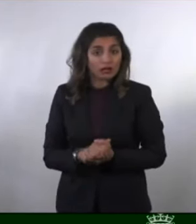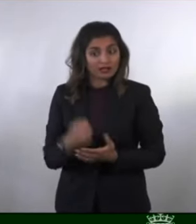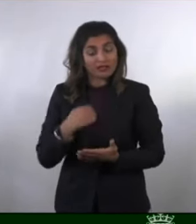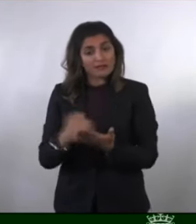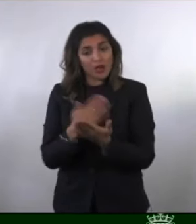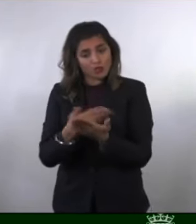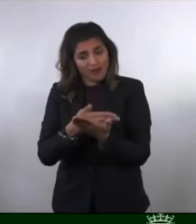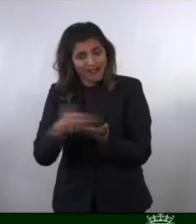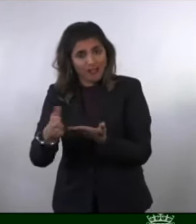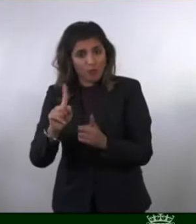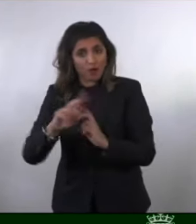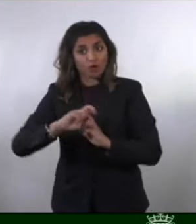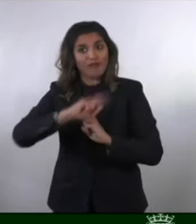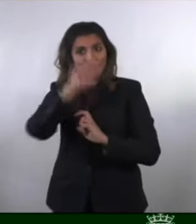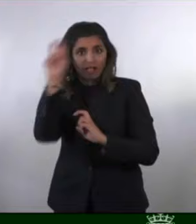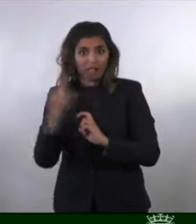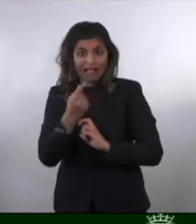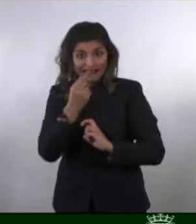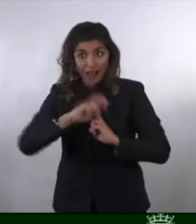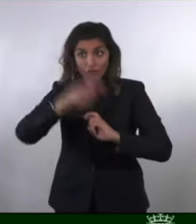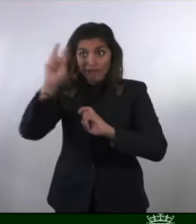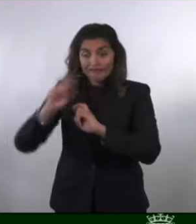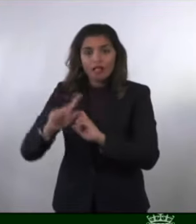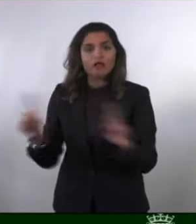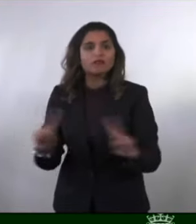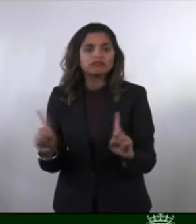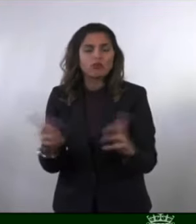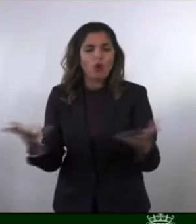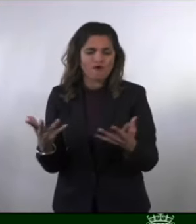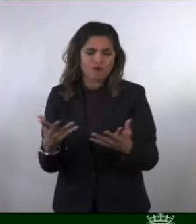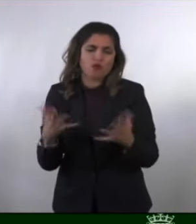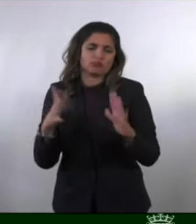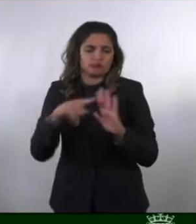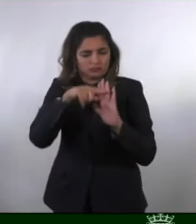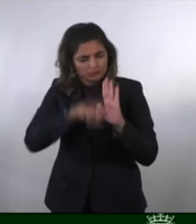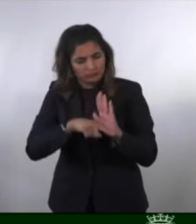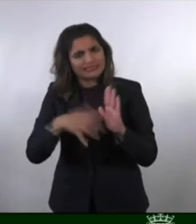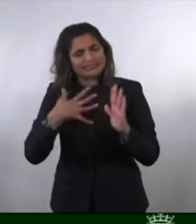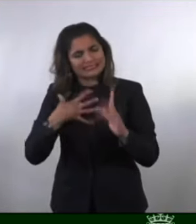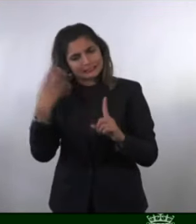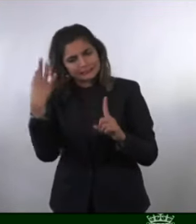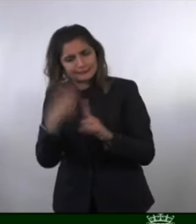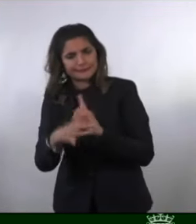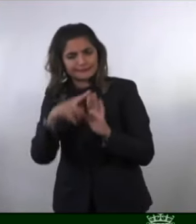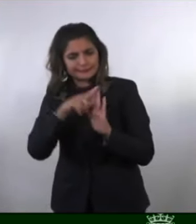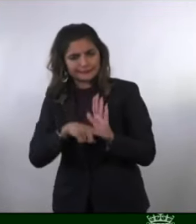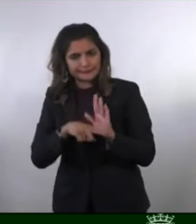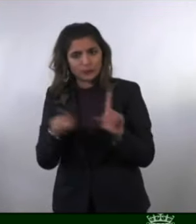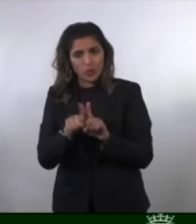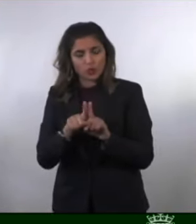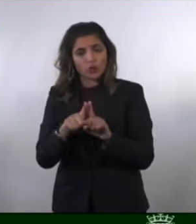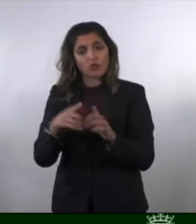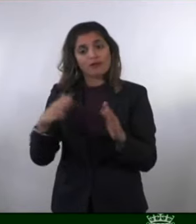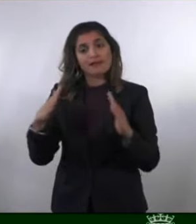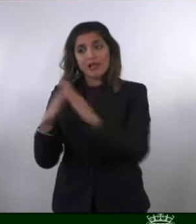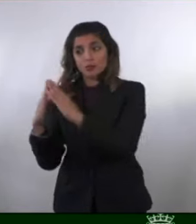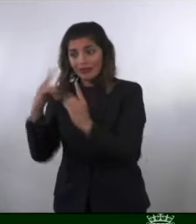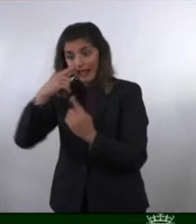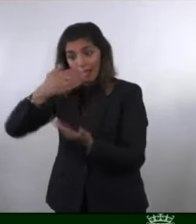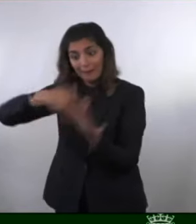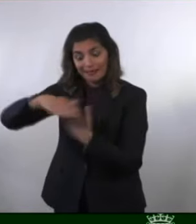travel arrangements, but some care does need to be taken in relation to the precise guidance around household mixing? Secretary of